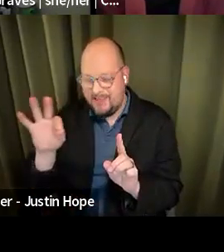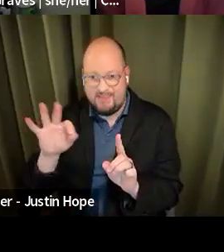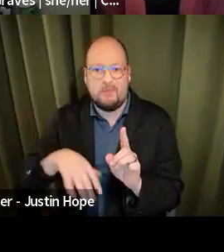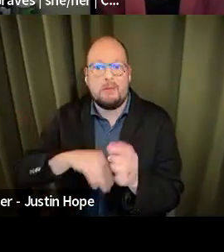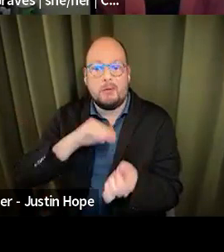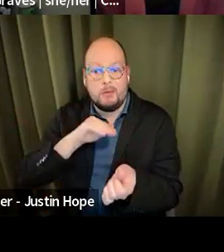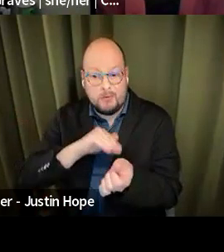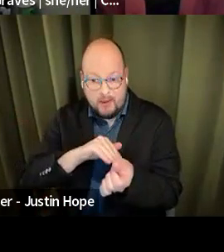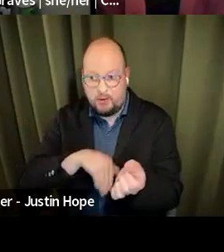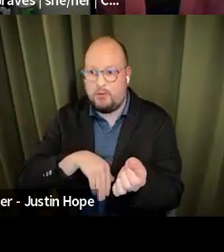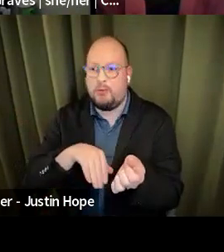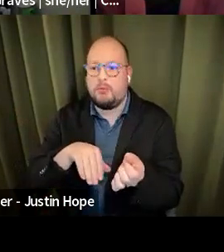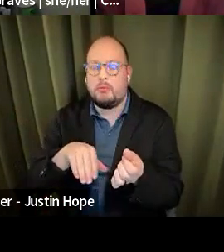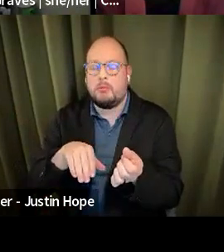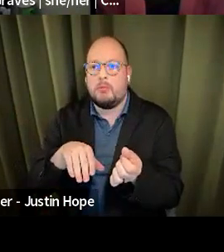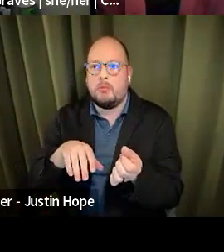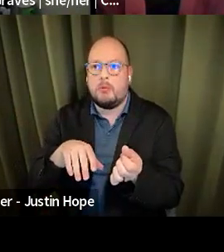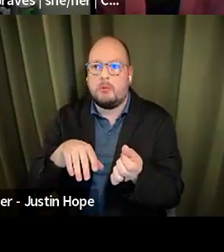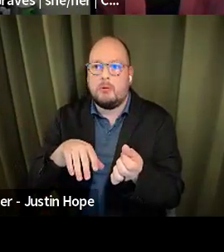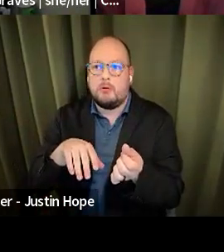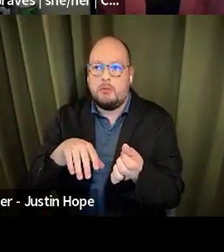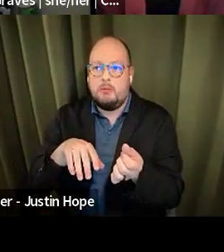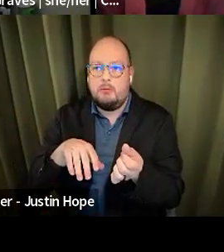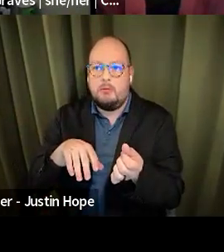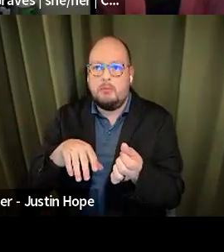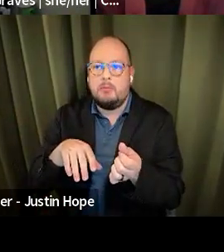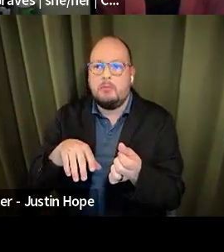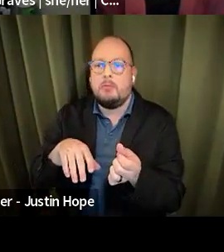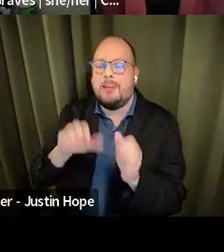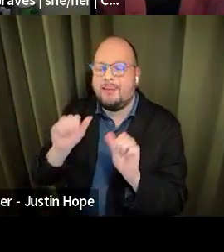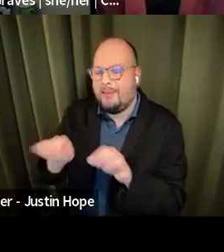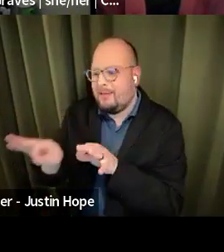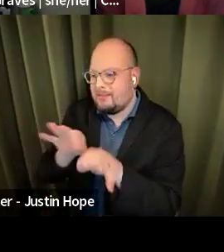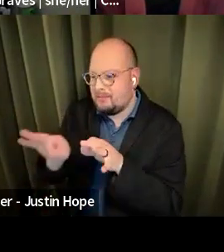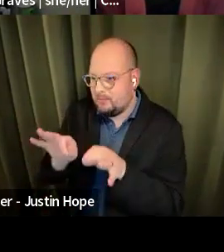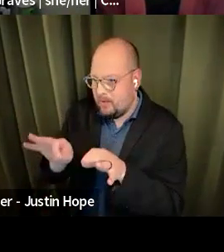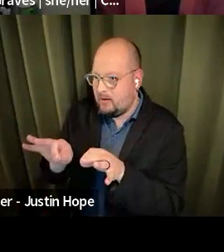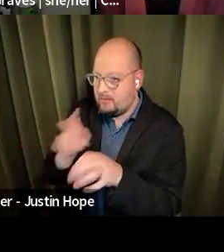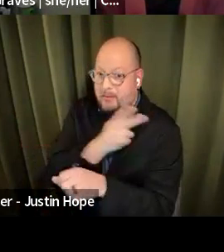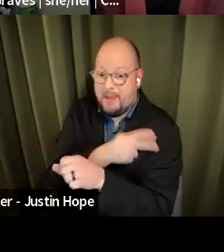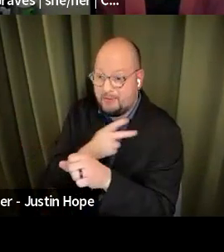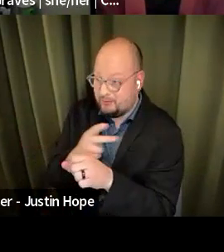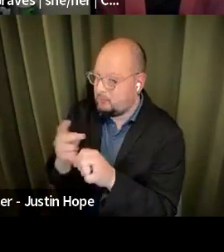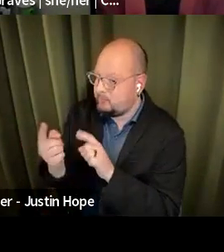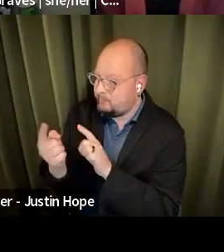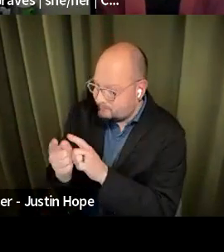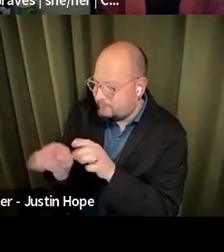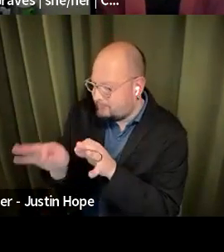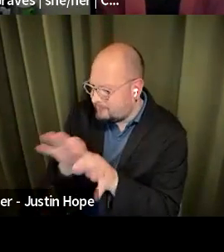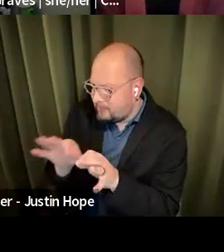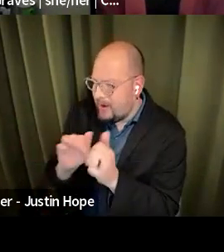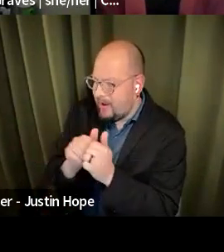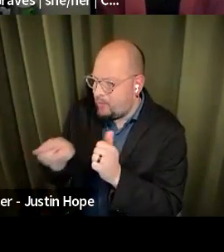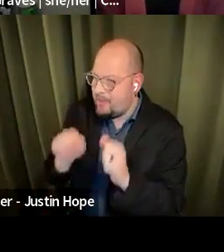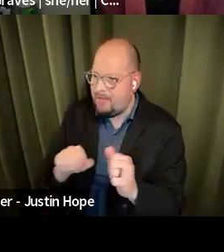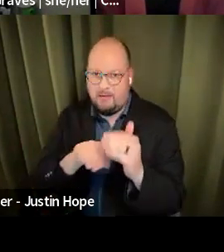to educate patients on how to access the service and navigate the system. So educate towards your